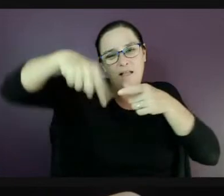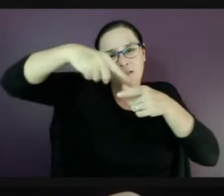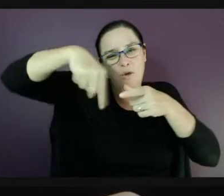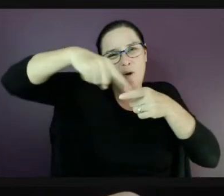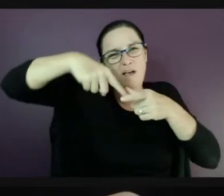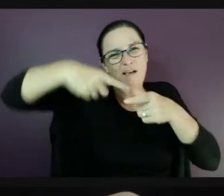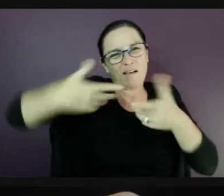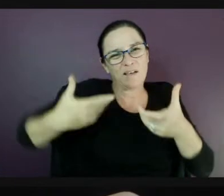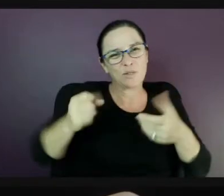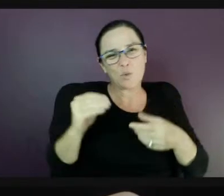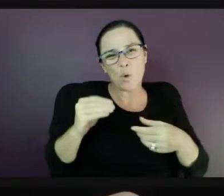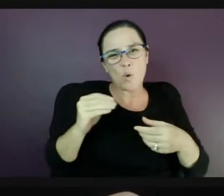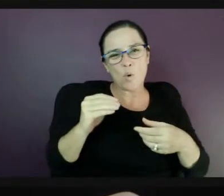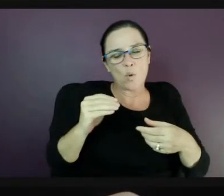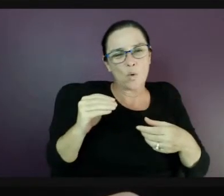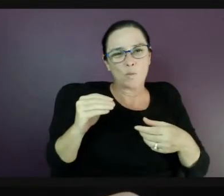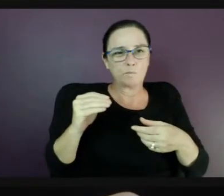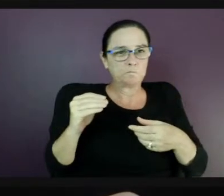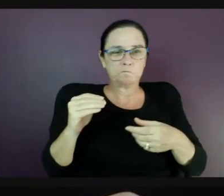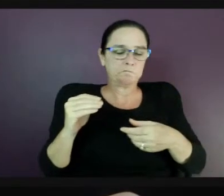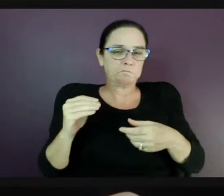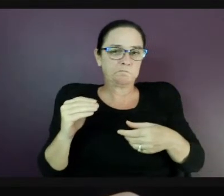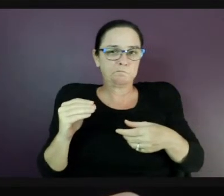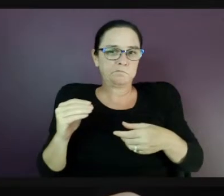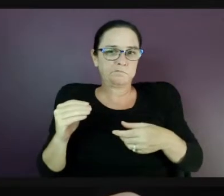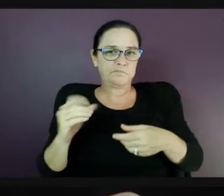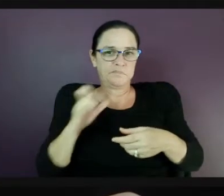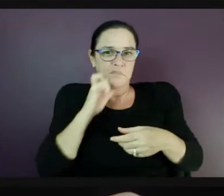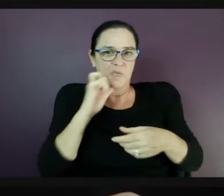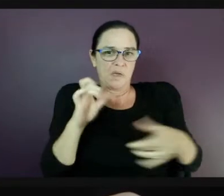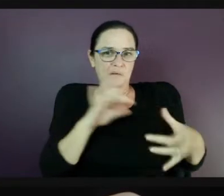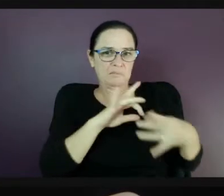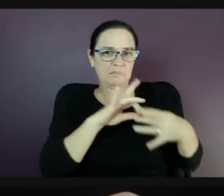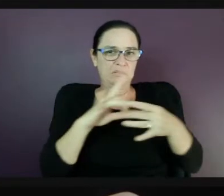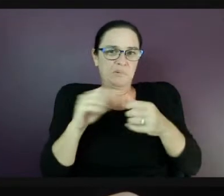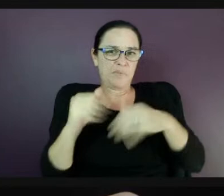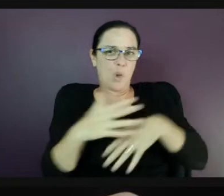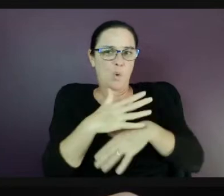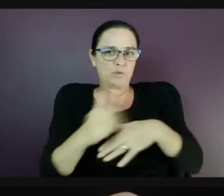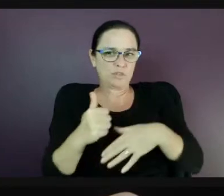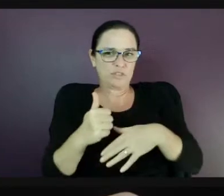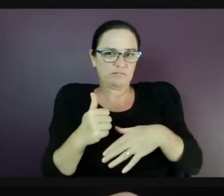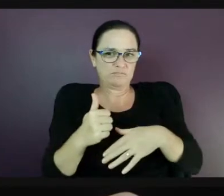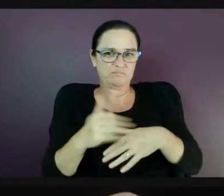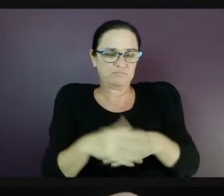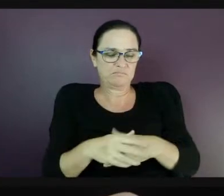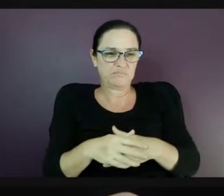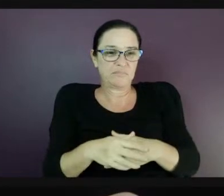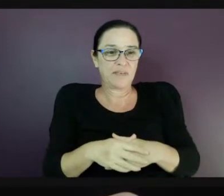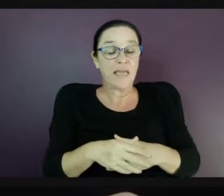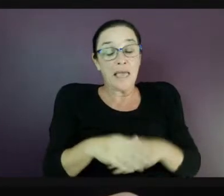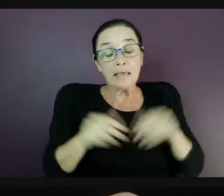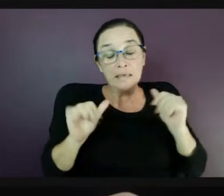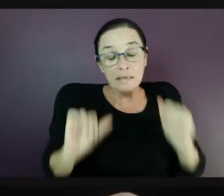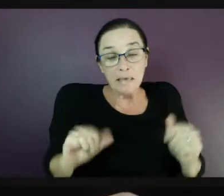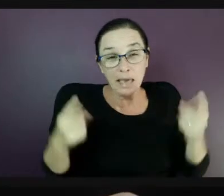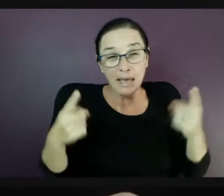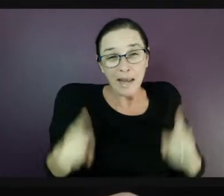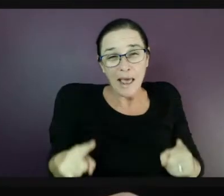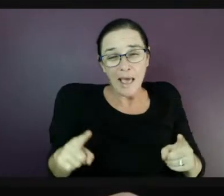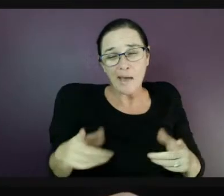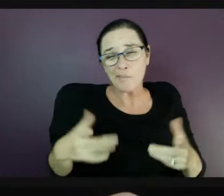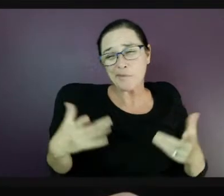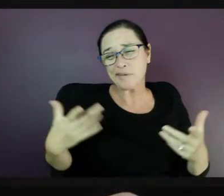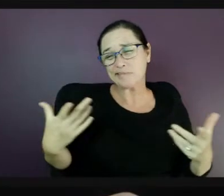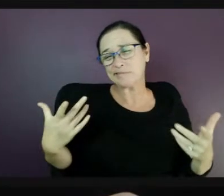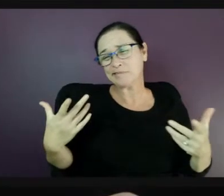it's not likely to cause one into the ocean right there, right? Now that can happen, right? If you're talking about maybe Mauna Loa